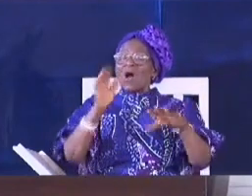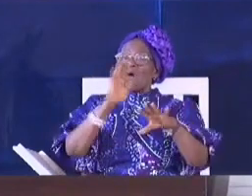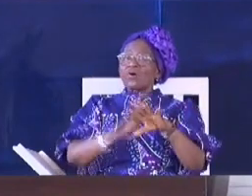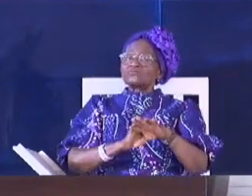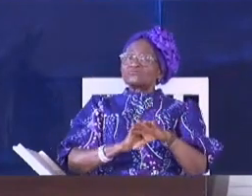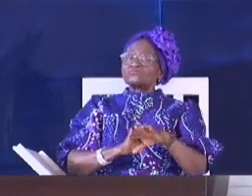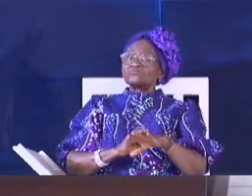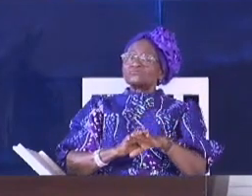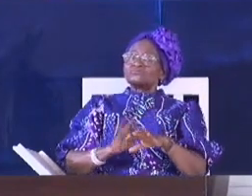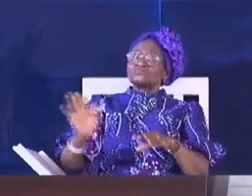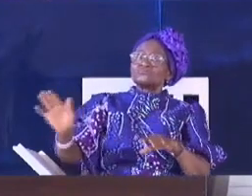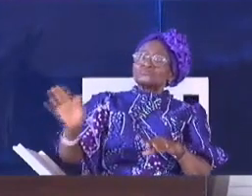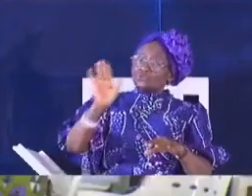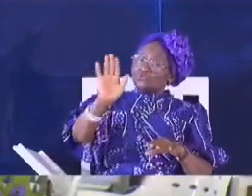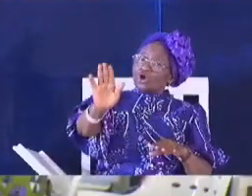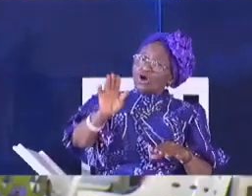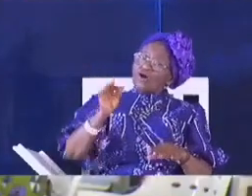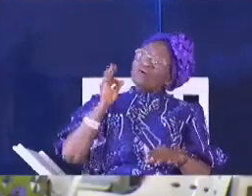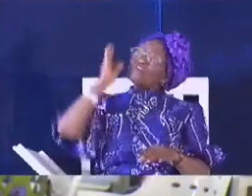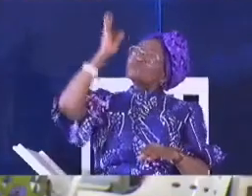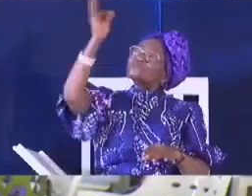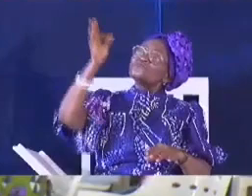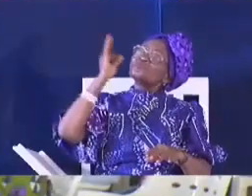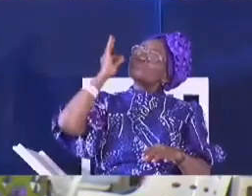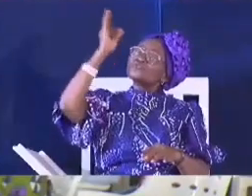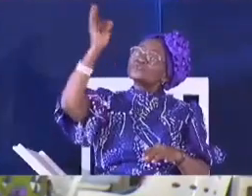future is secure.